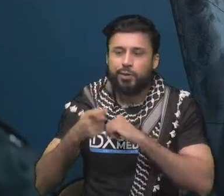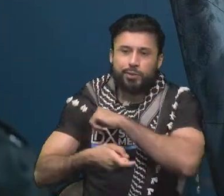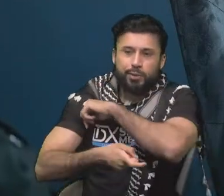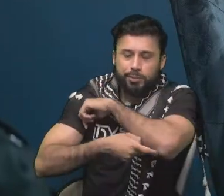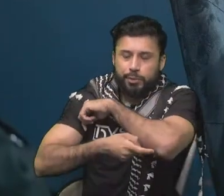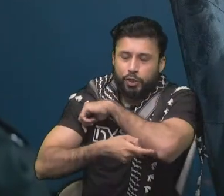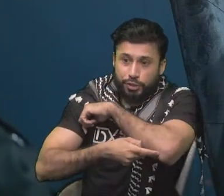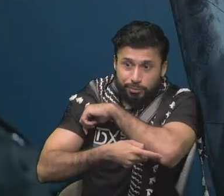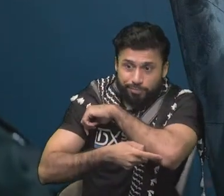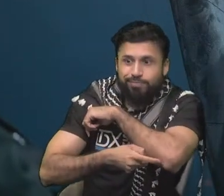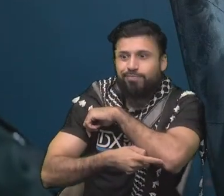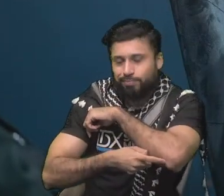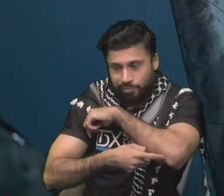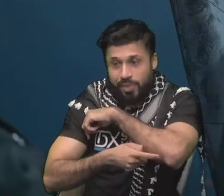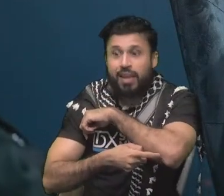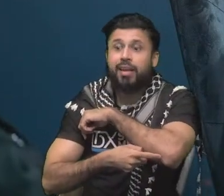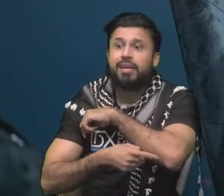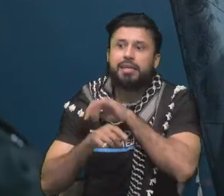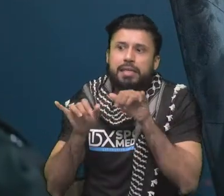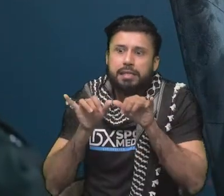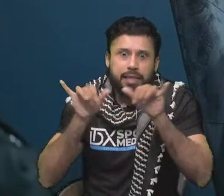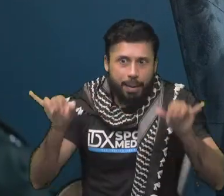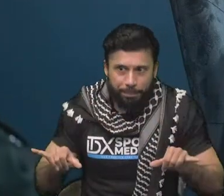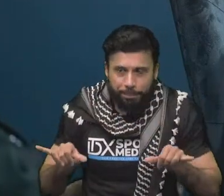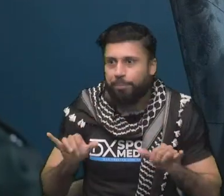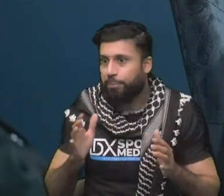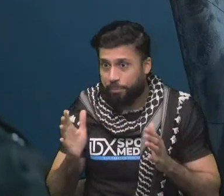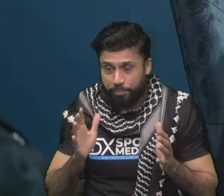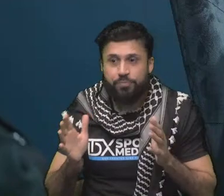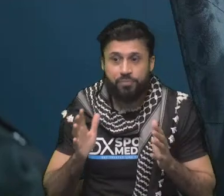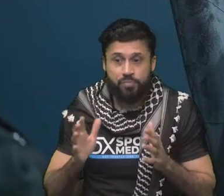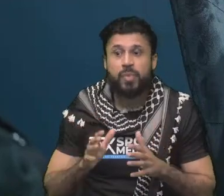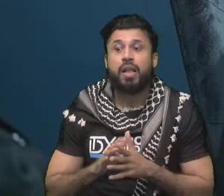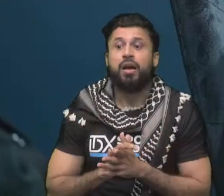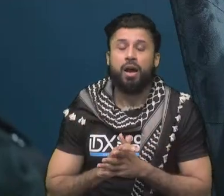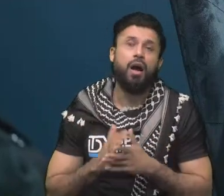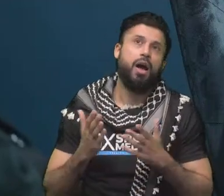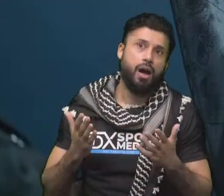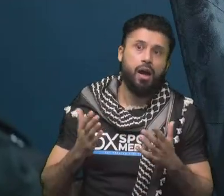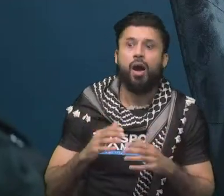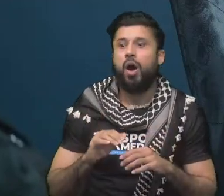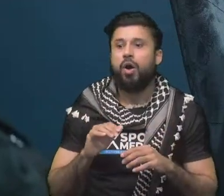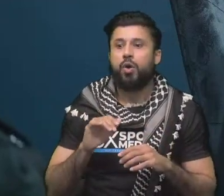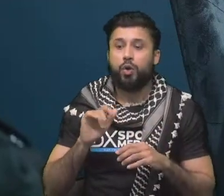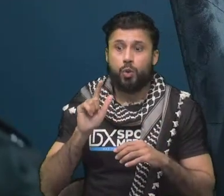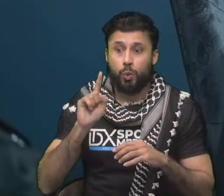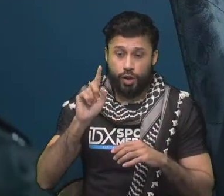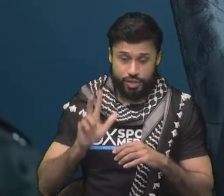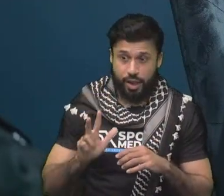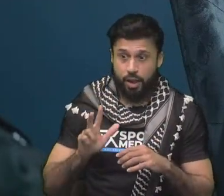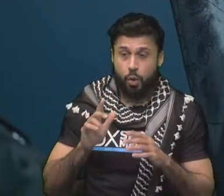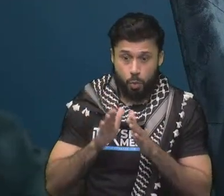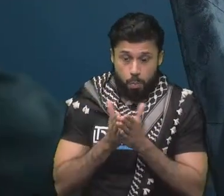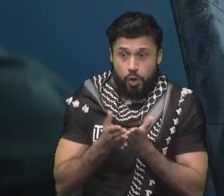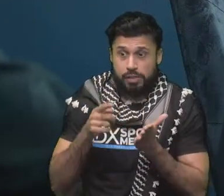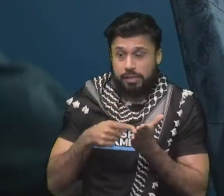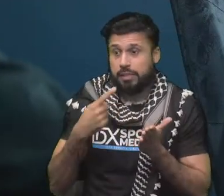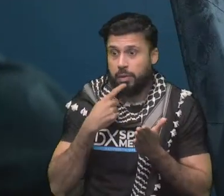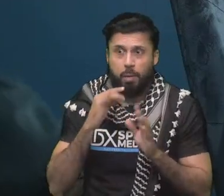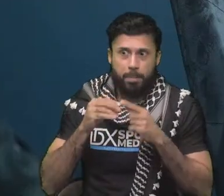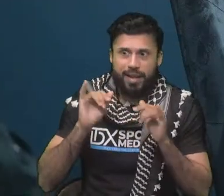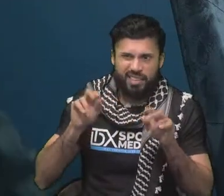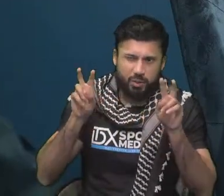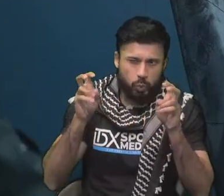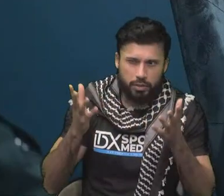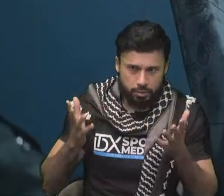until you get caught. That's in Texas, Ajima. Welcome to Texas, right? Basically, like, if